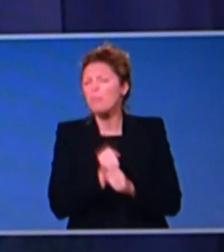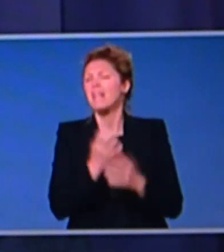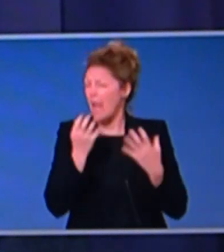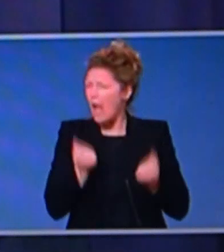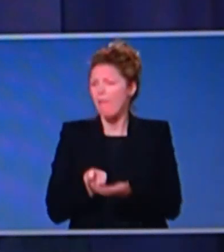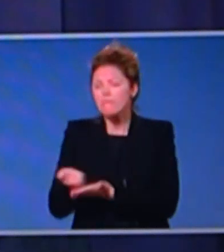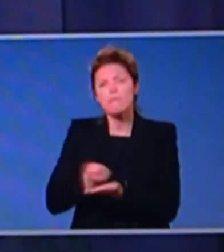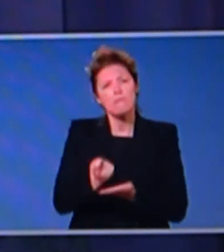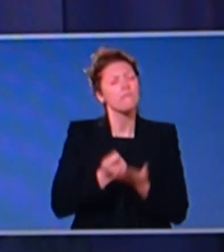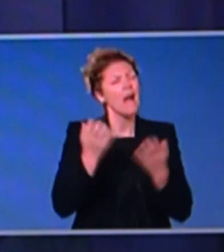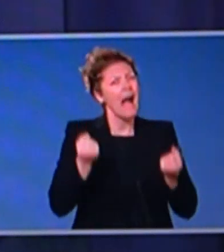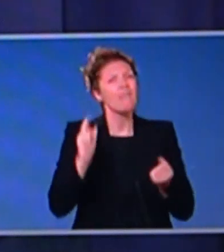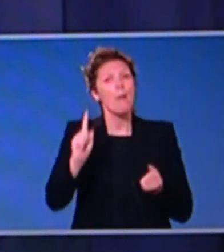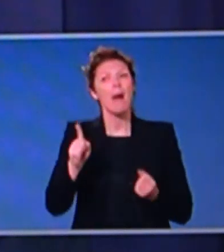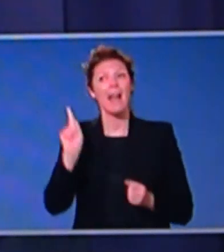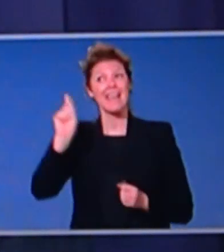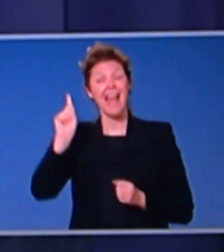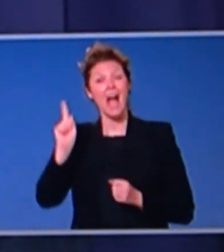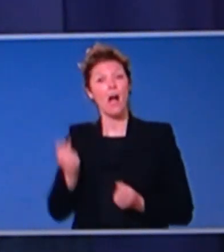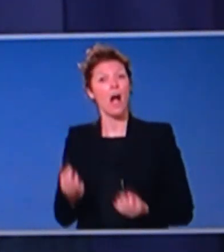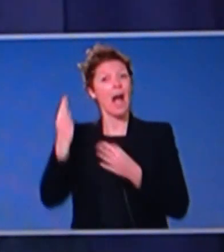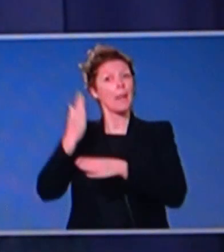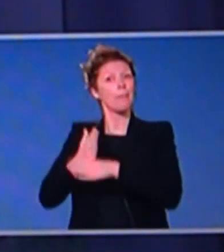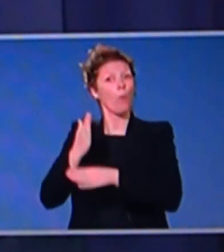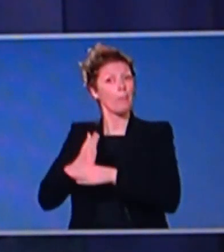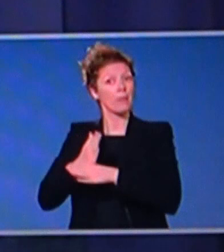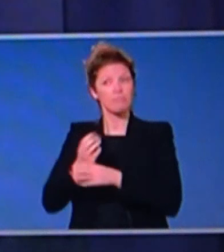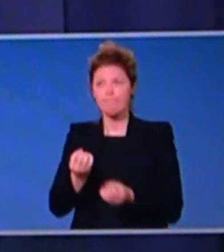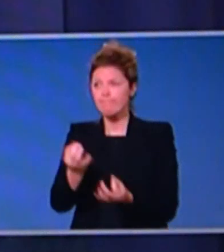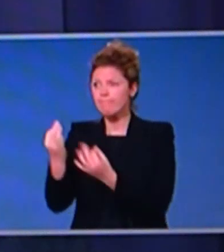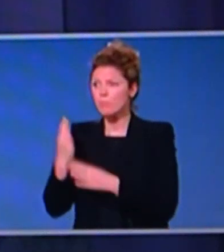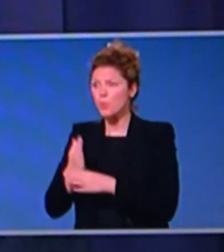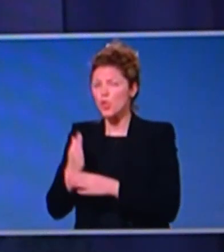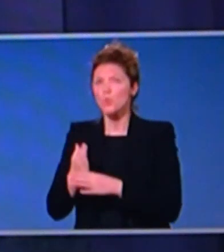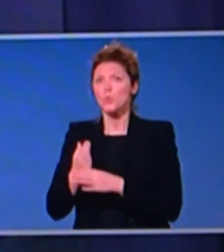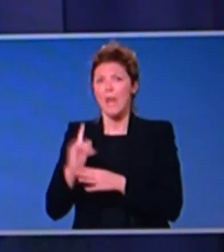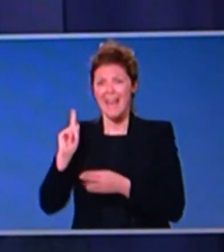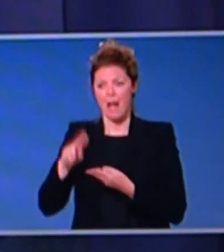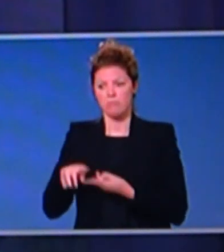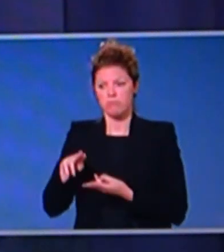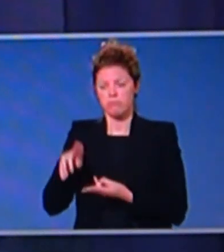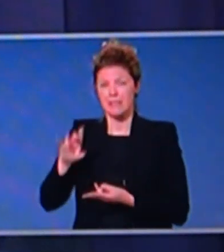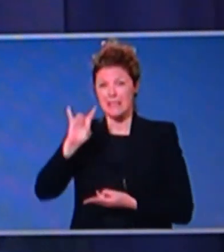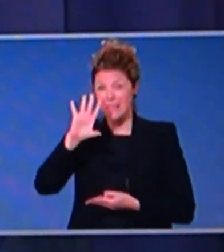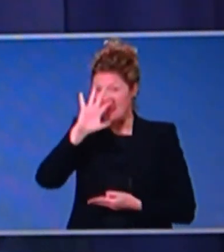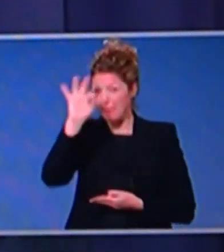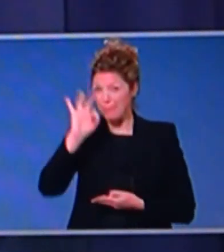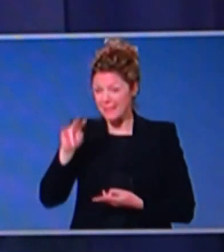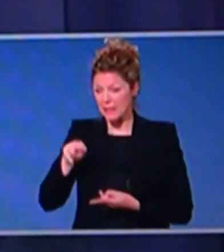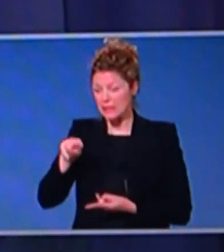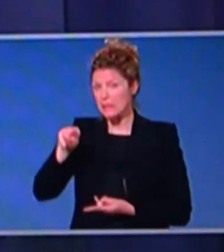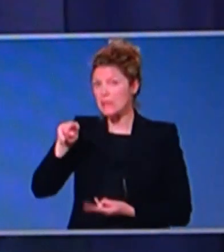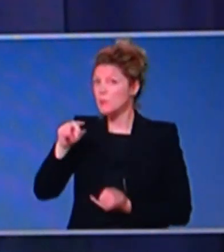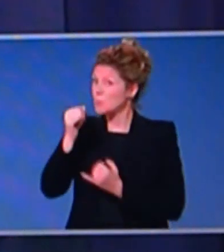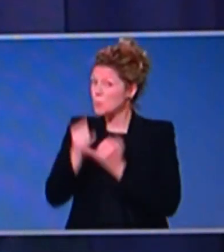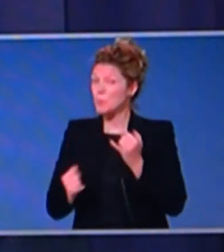out yesterday, when you're looking at unemployment going above 10%, as I've said to you on a number of occasions, I fear worse statistics